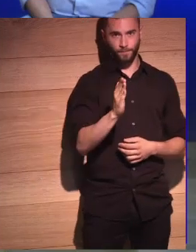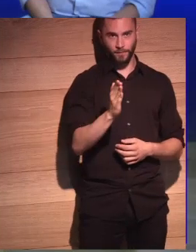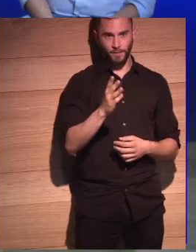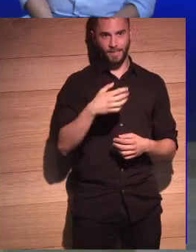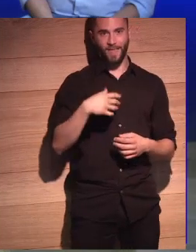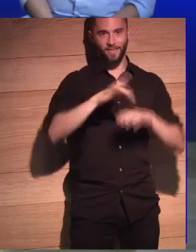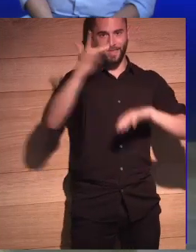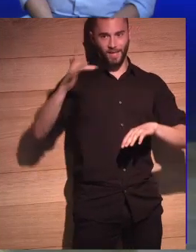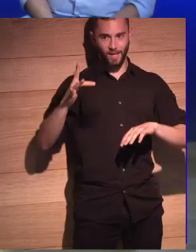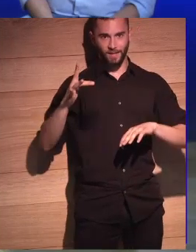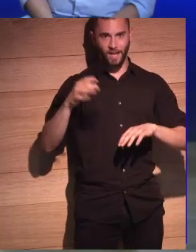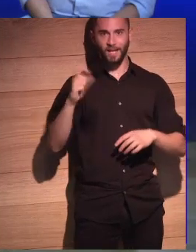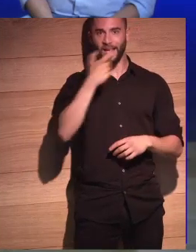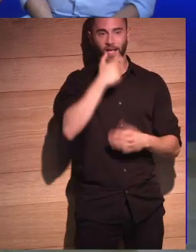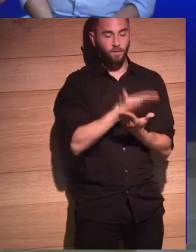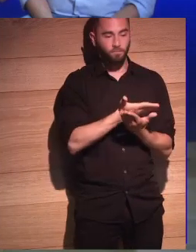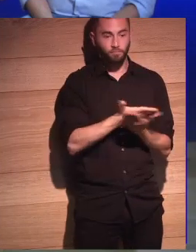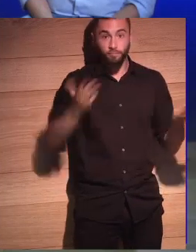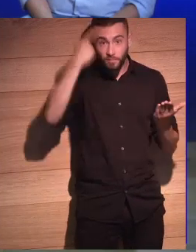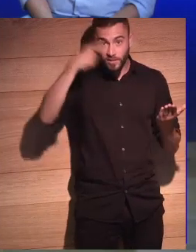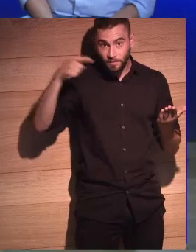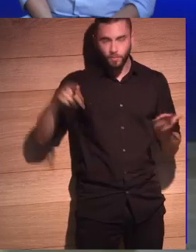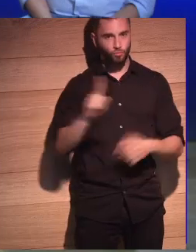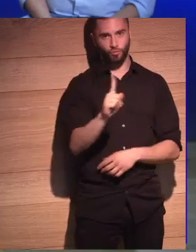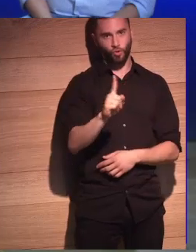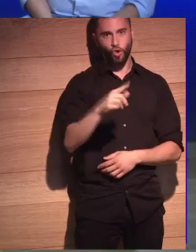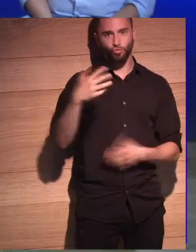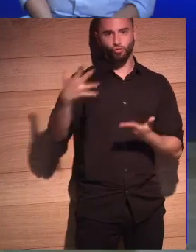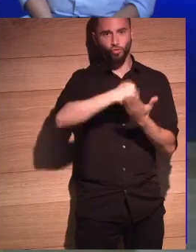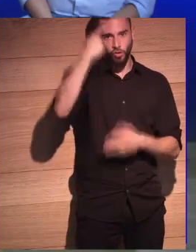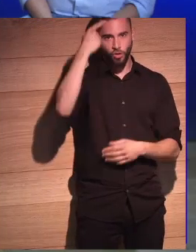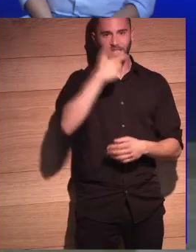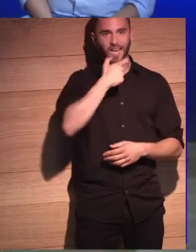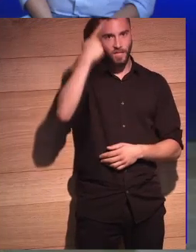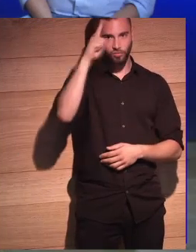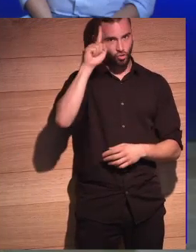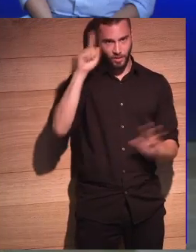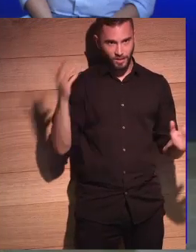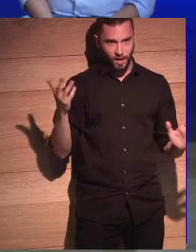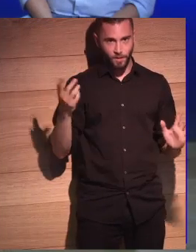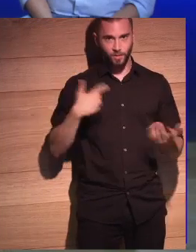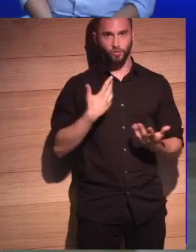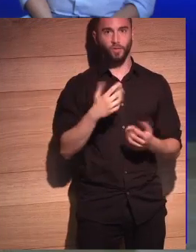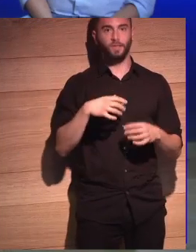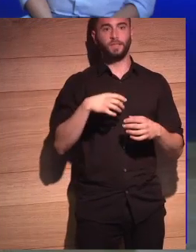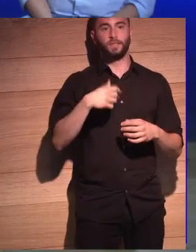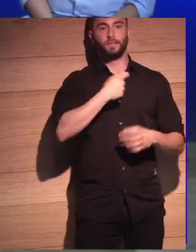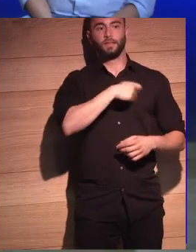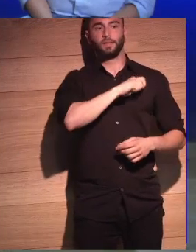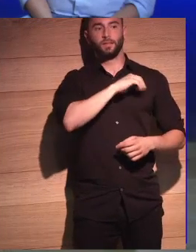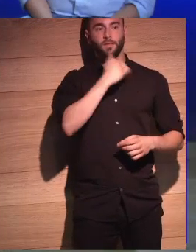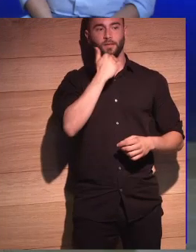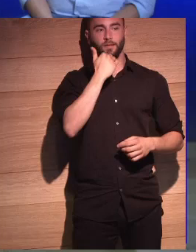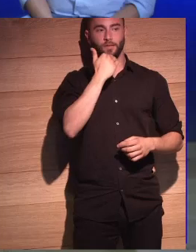Because, well, not everybody speaks English, and there's a Latin market or Spanish market that